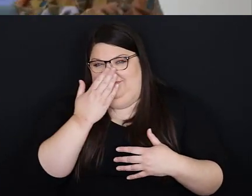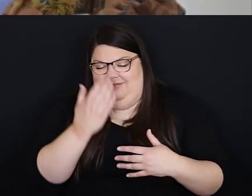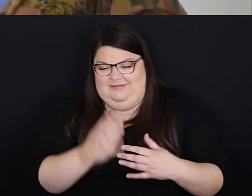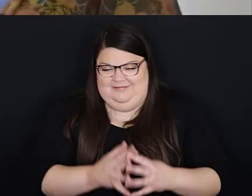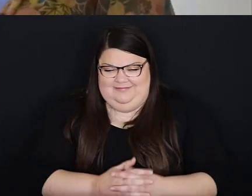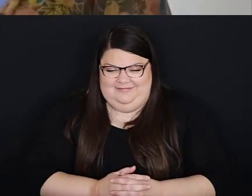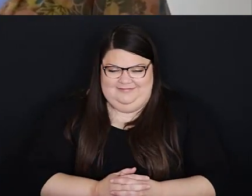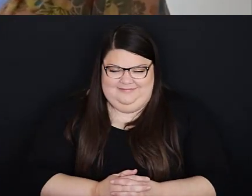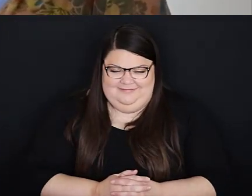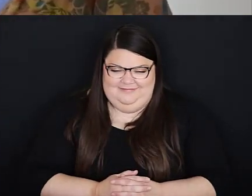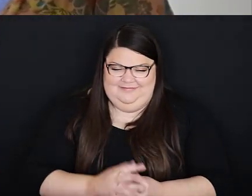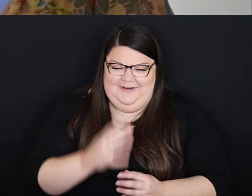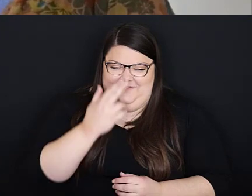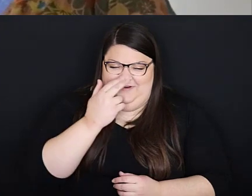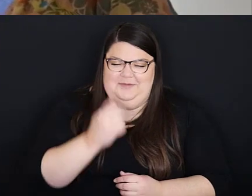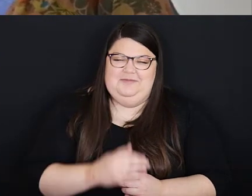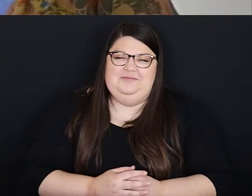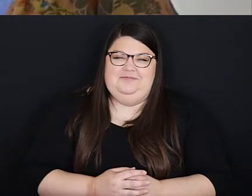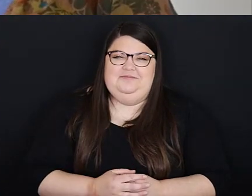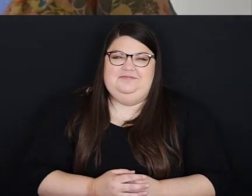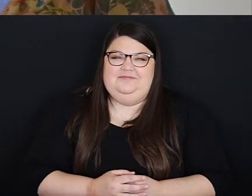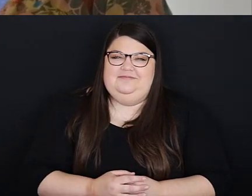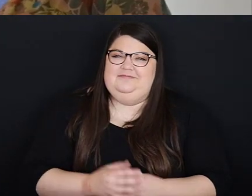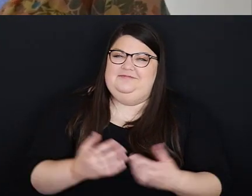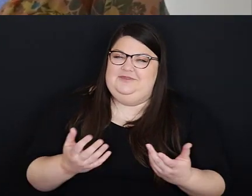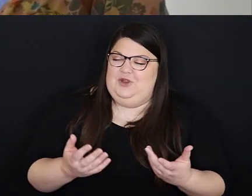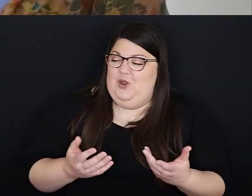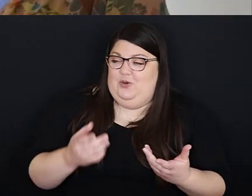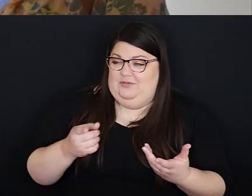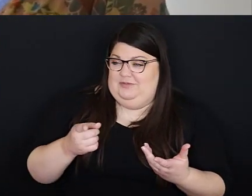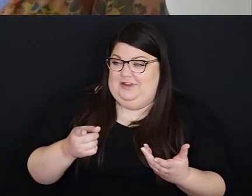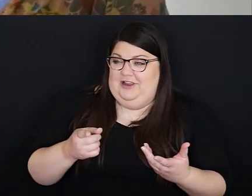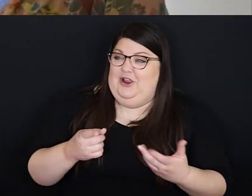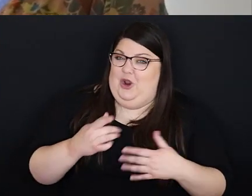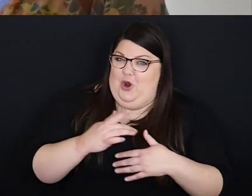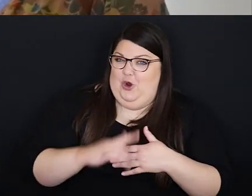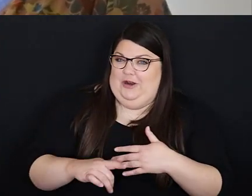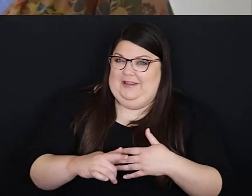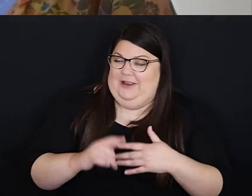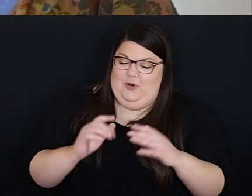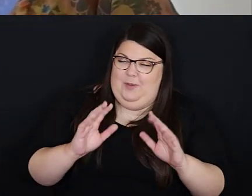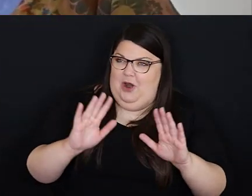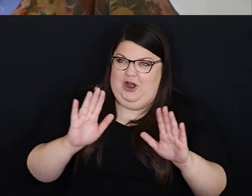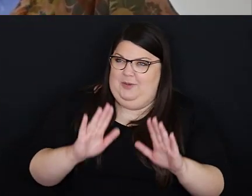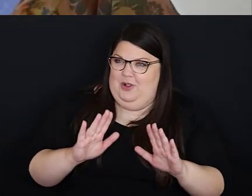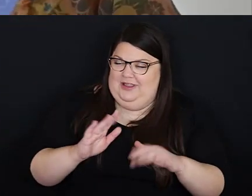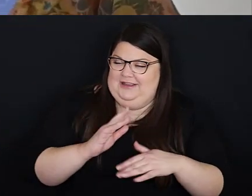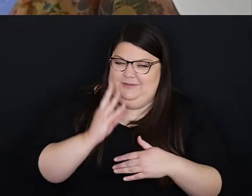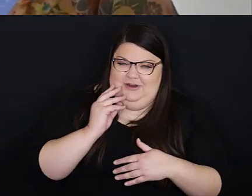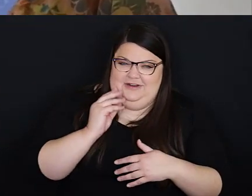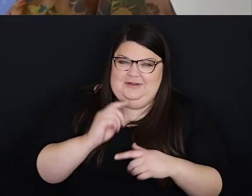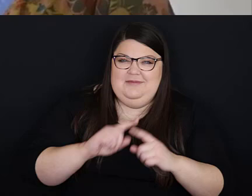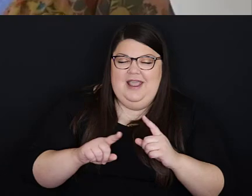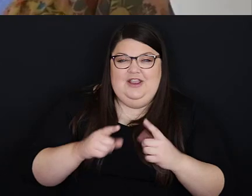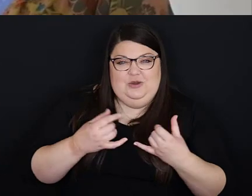close. It's very funny. So despite that early remarkable experience,